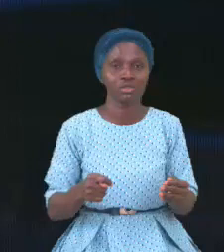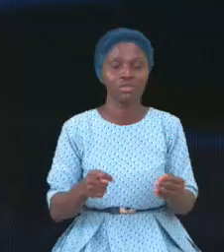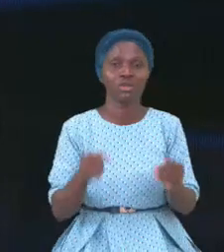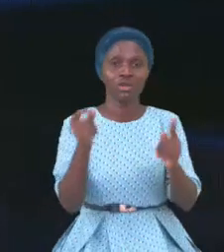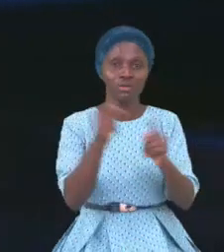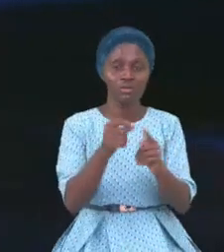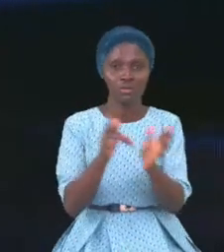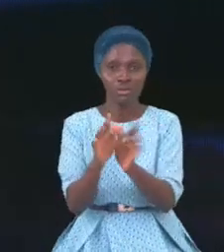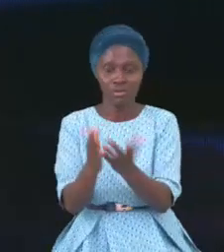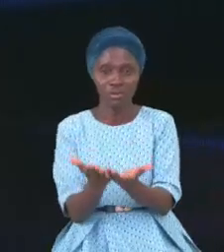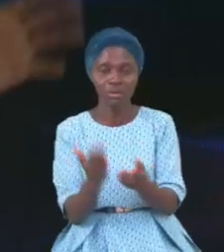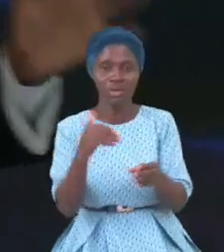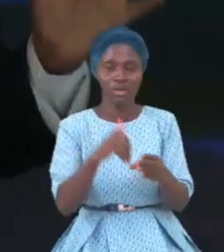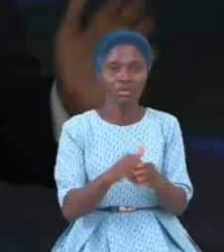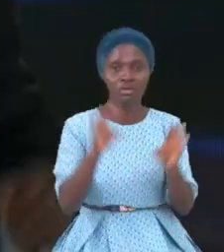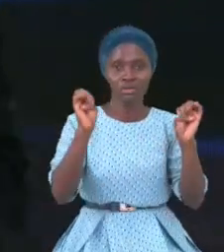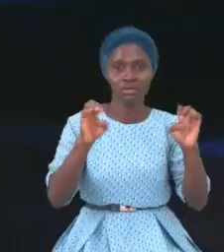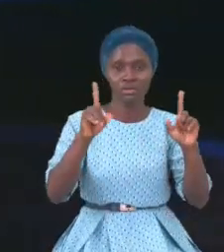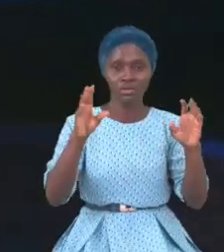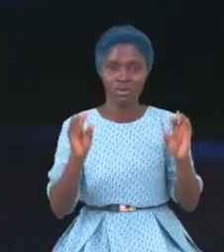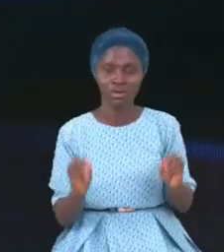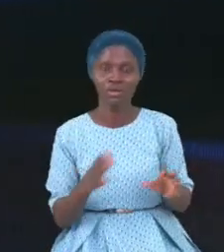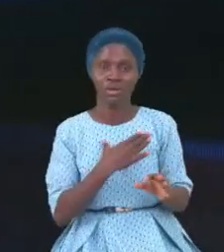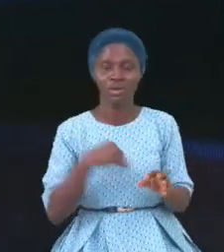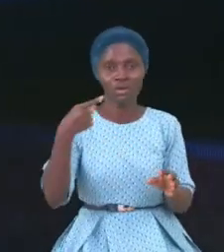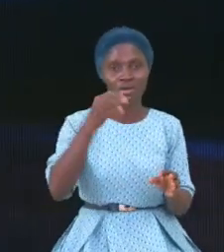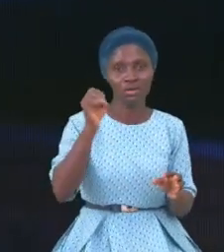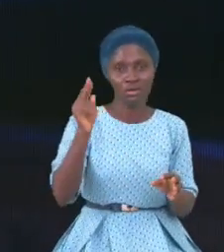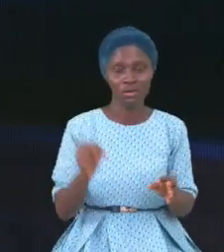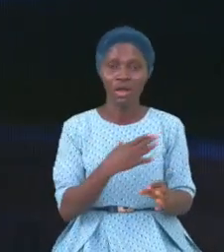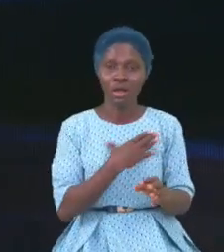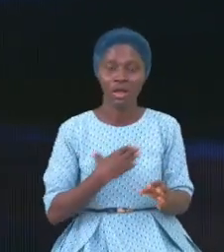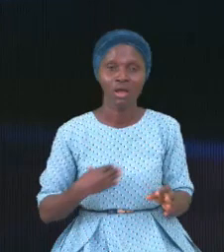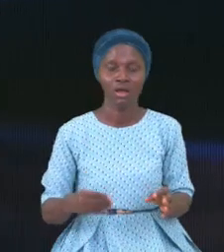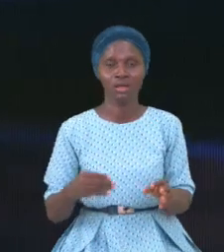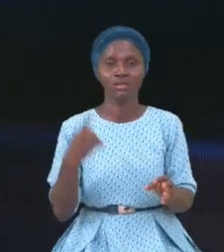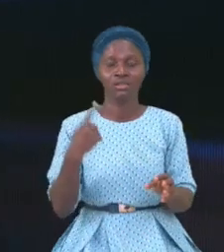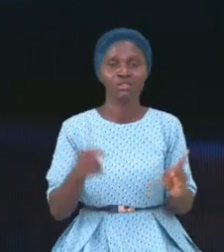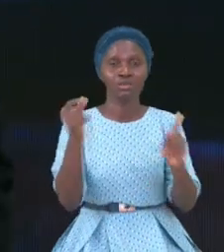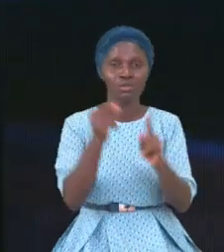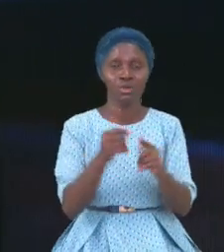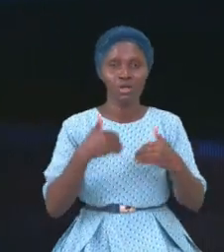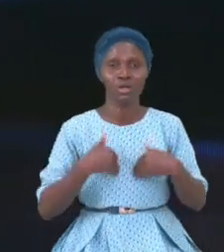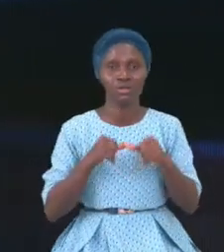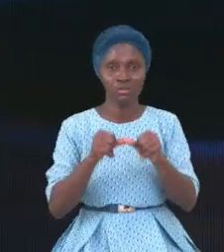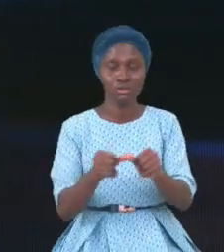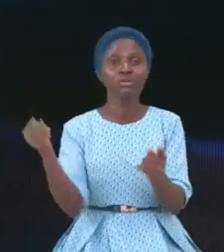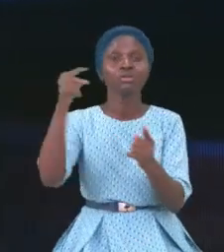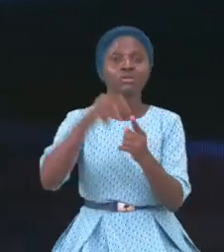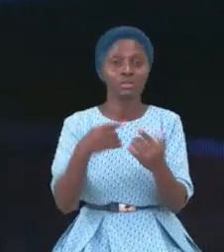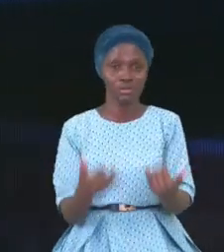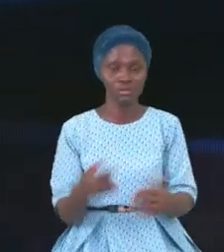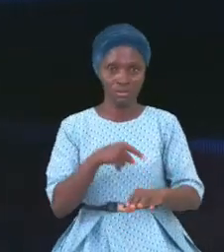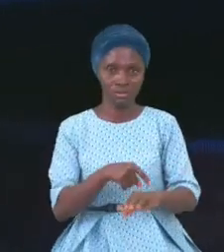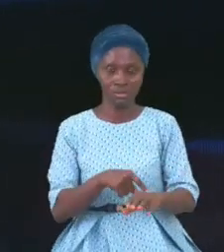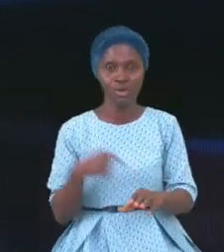of that, the work had remained until this time. We want to do a